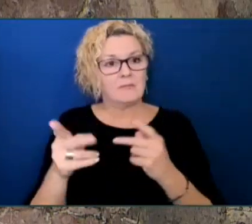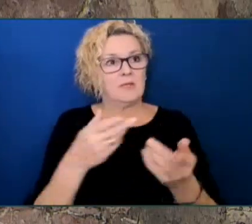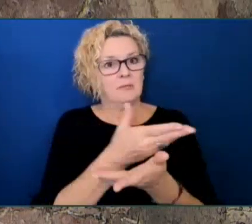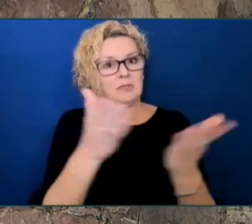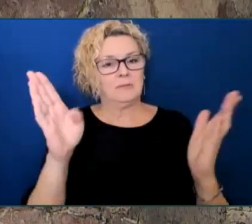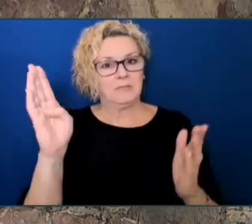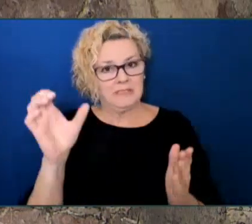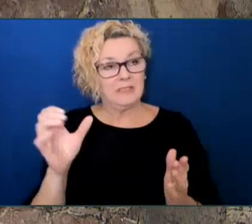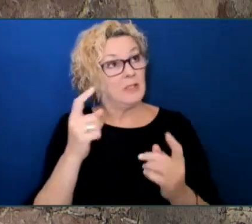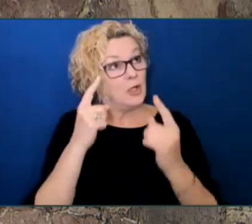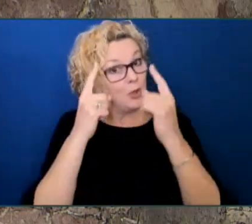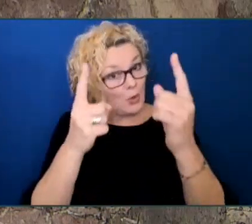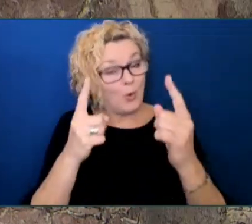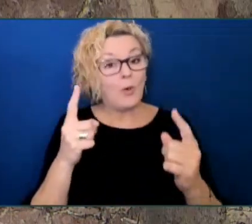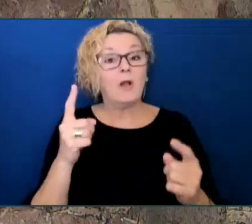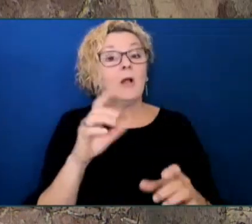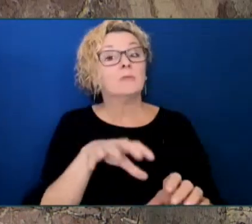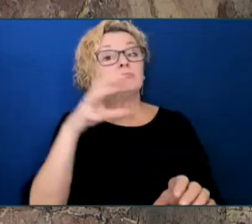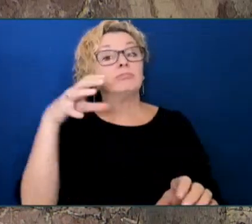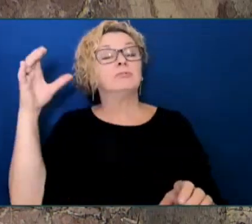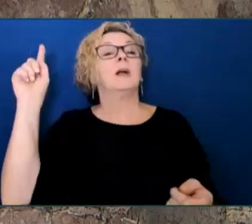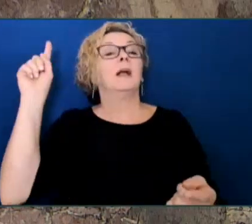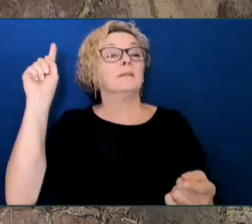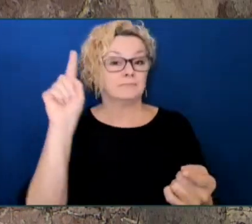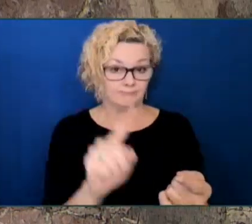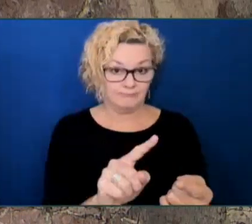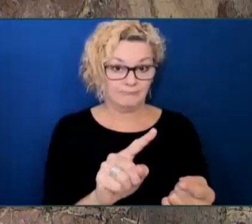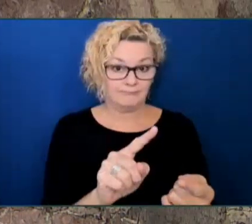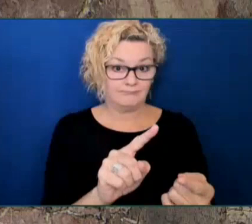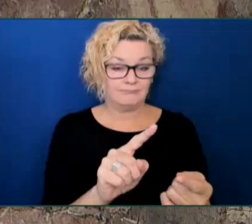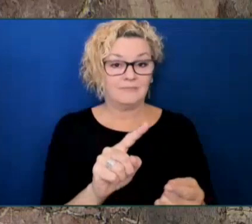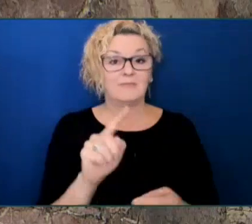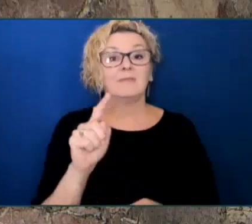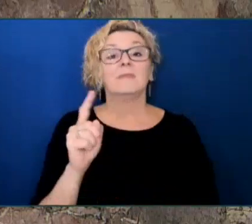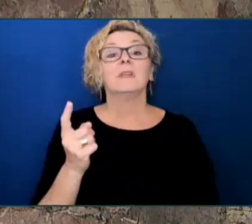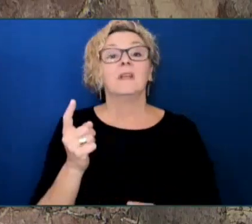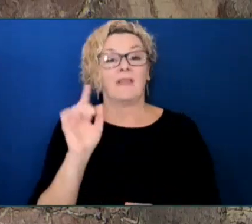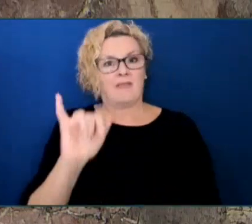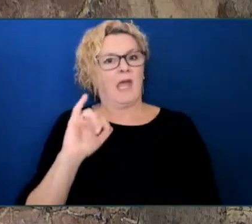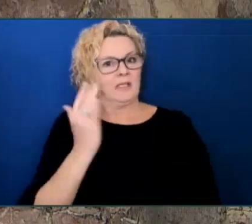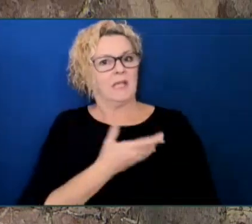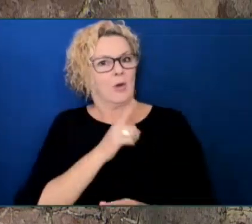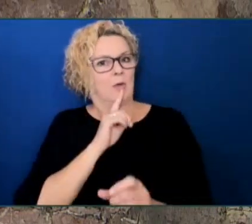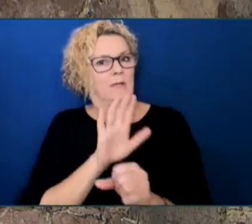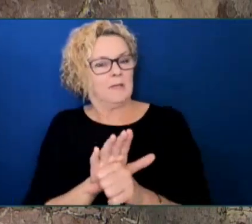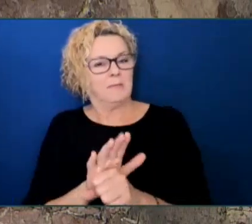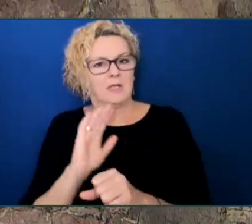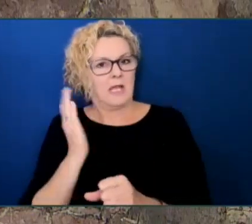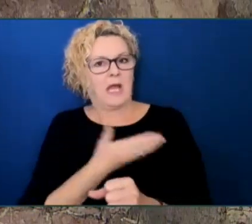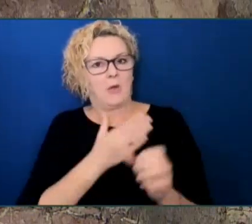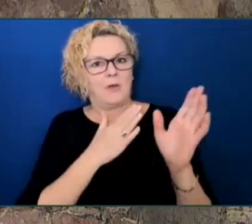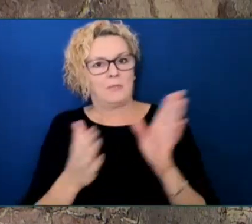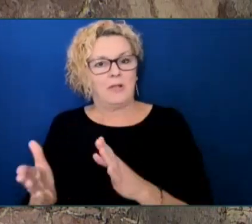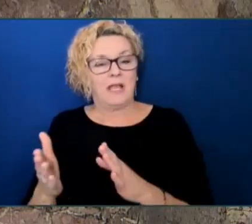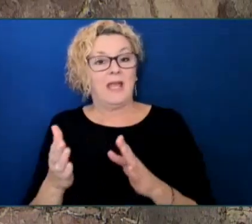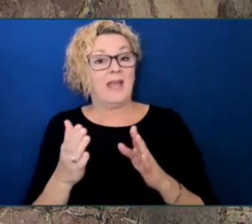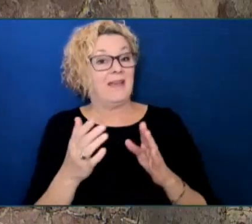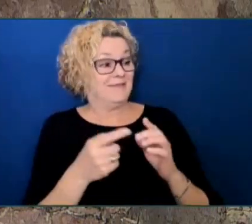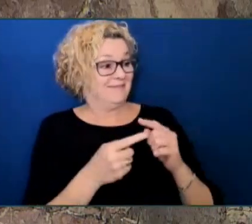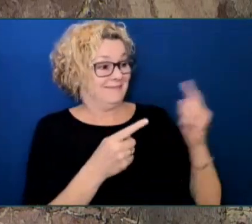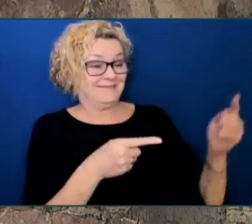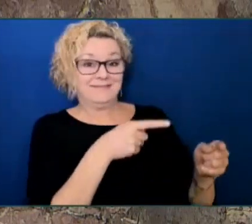exactly what the party opposite failed to do when they were in government. And that is exactly why.